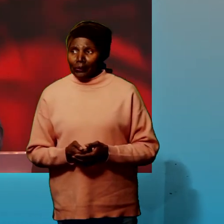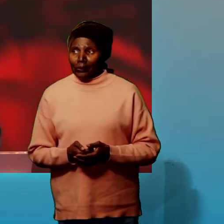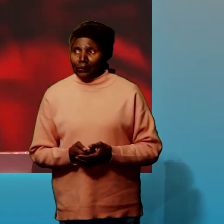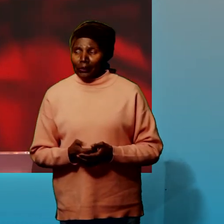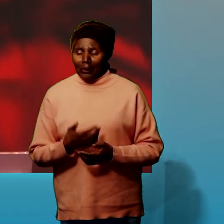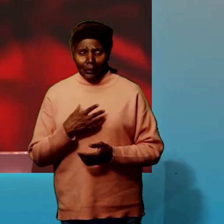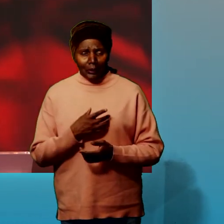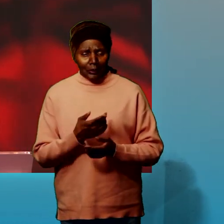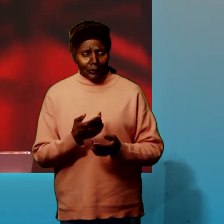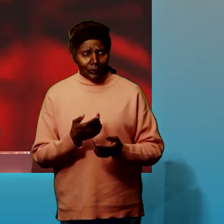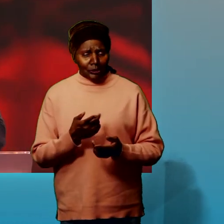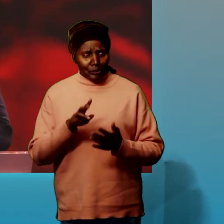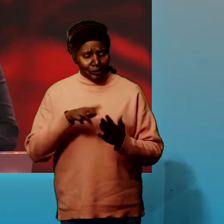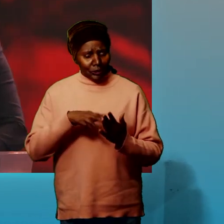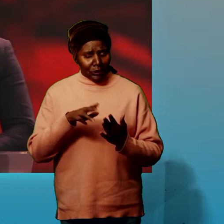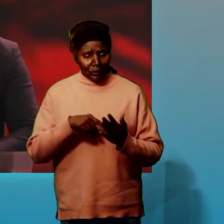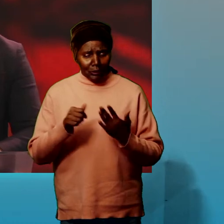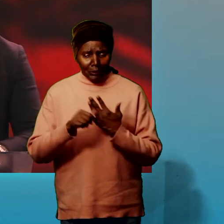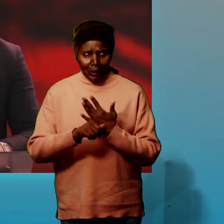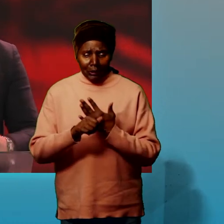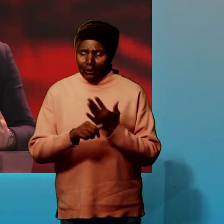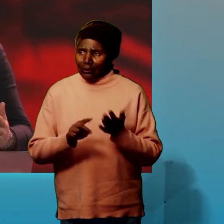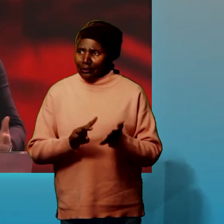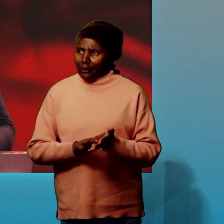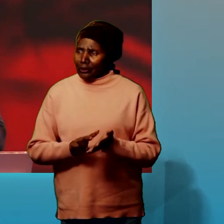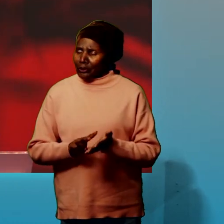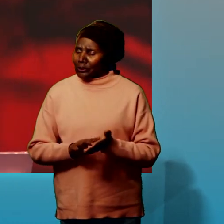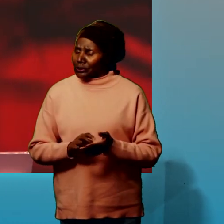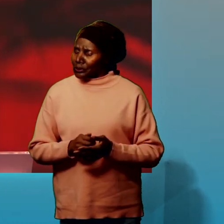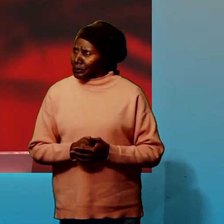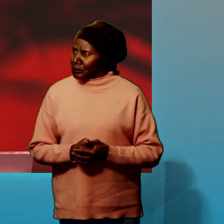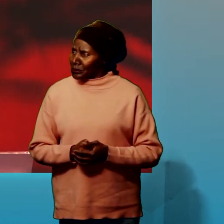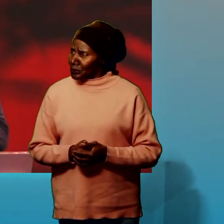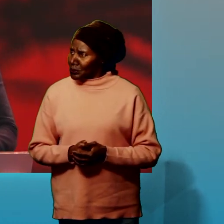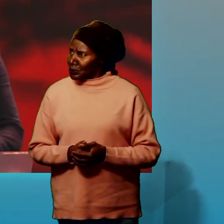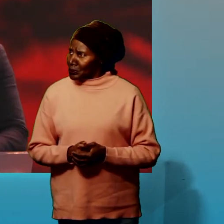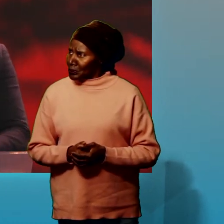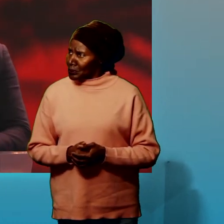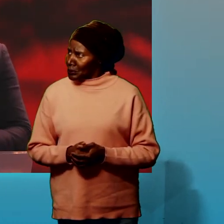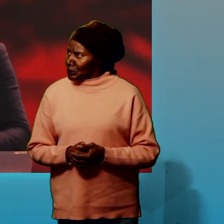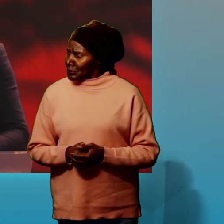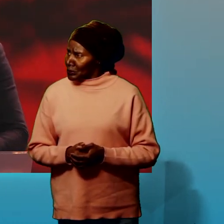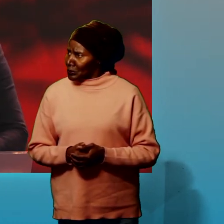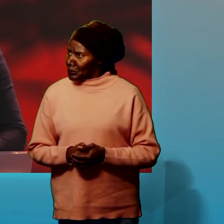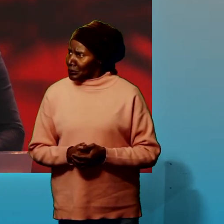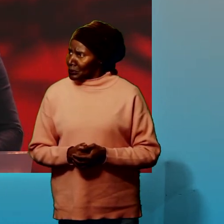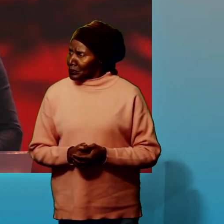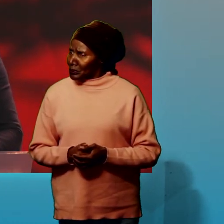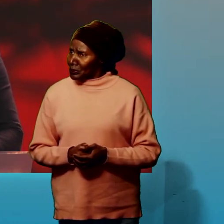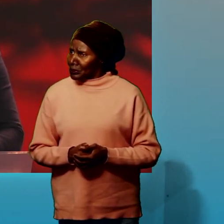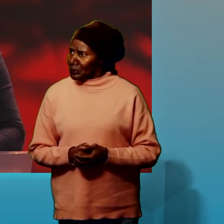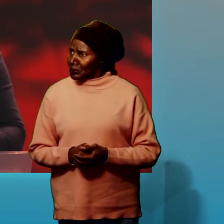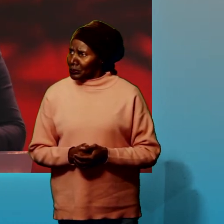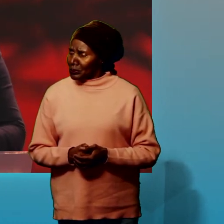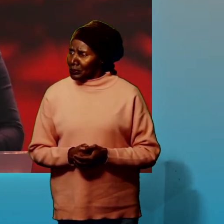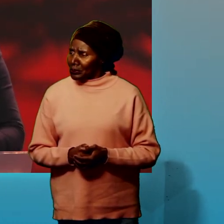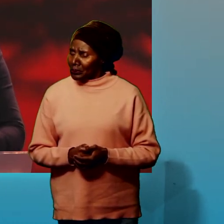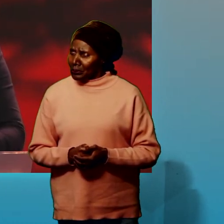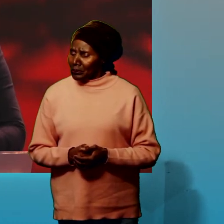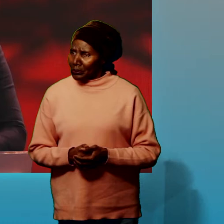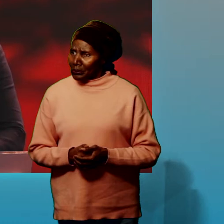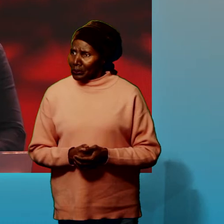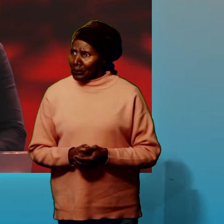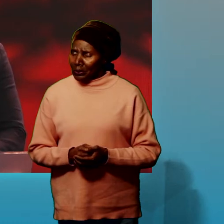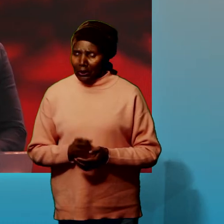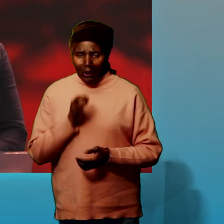take a moment to read some scripture. And then on the back of that, invite each and every one of us to reflect